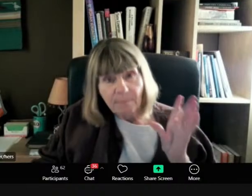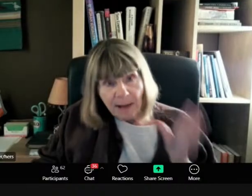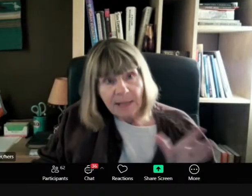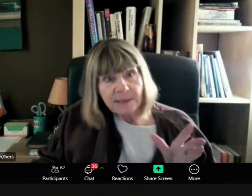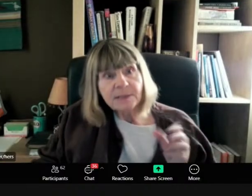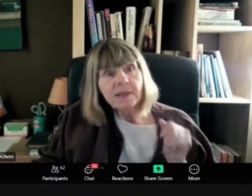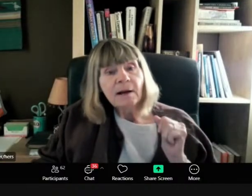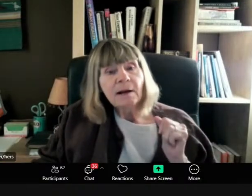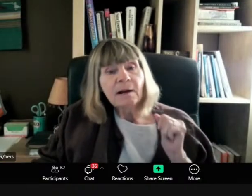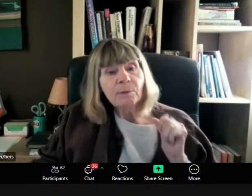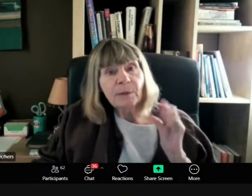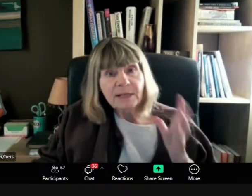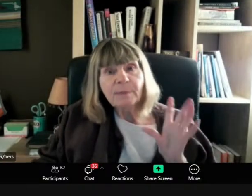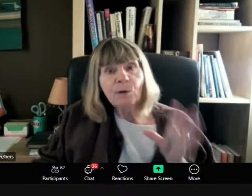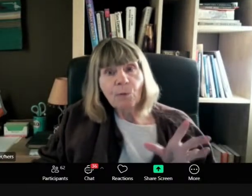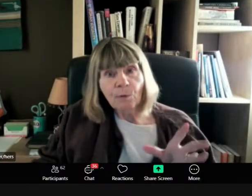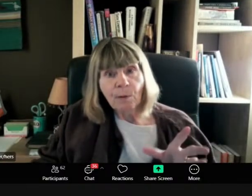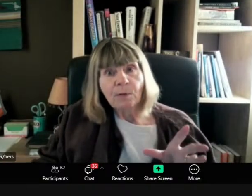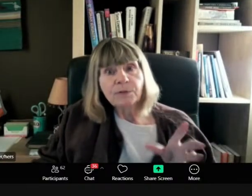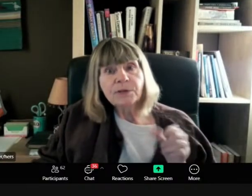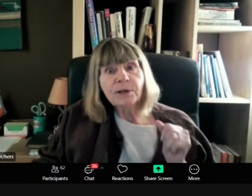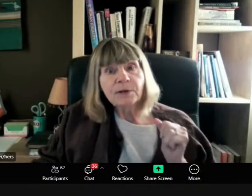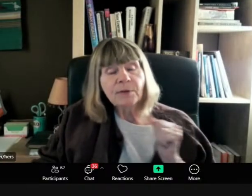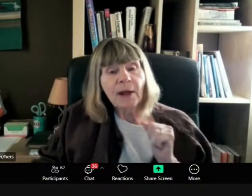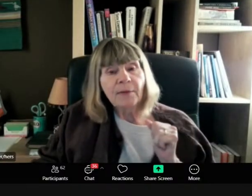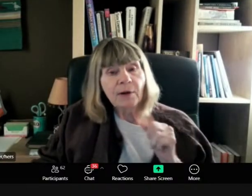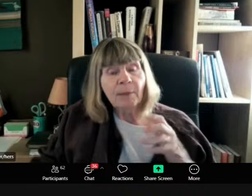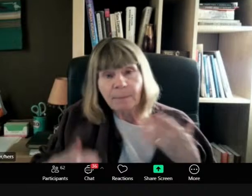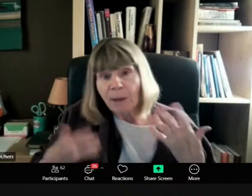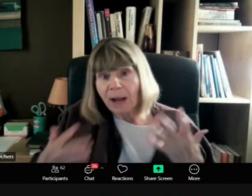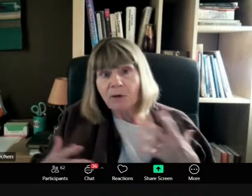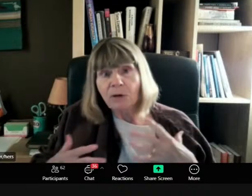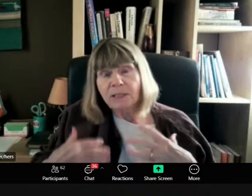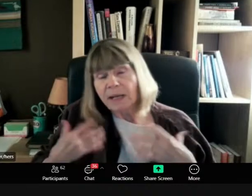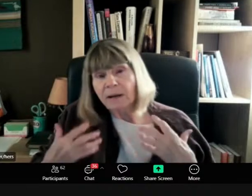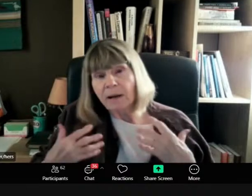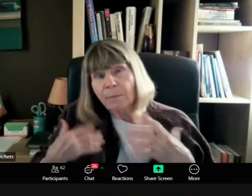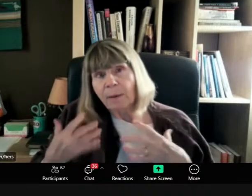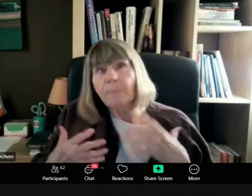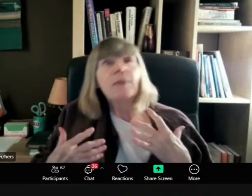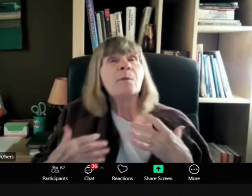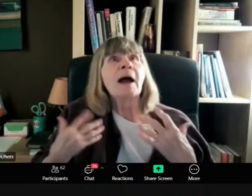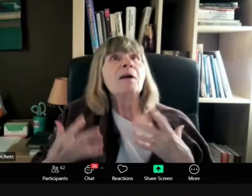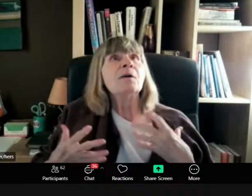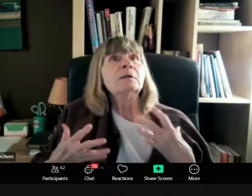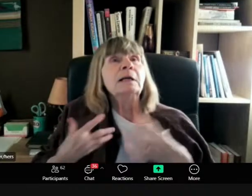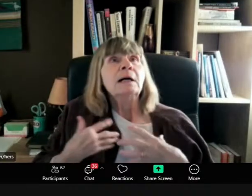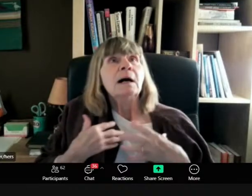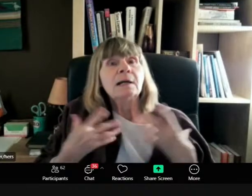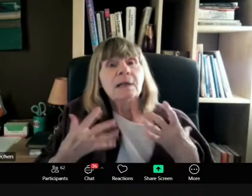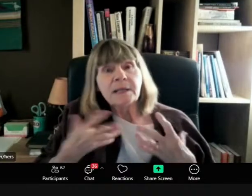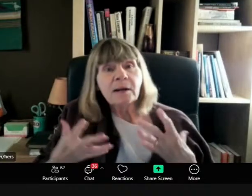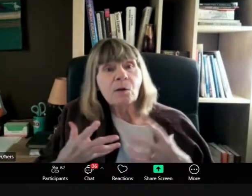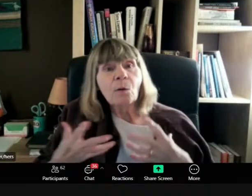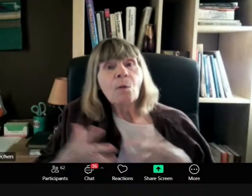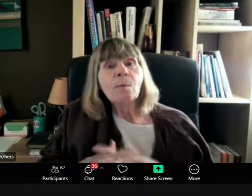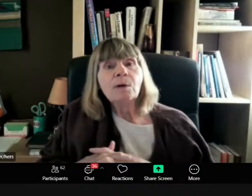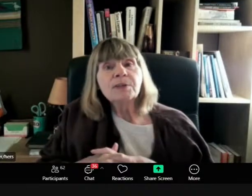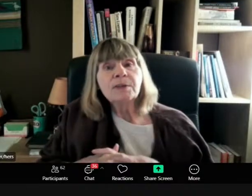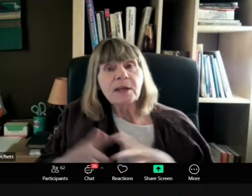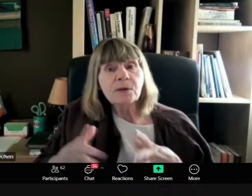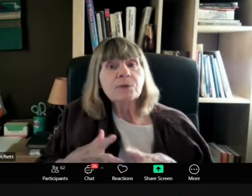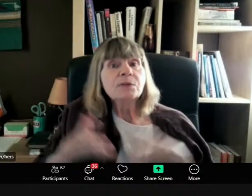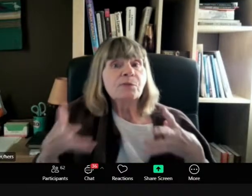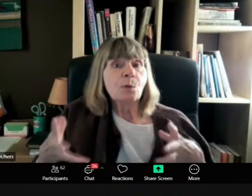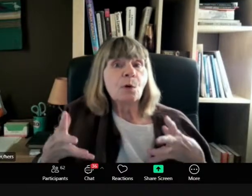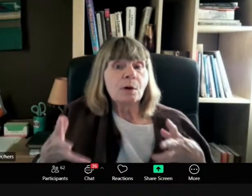recommend replacement hormones, and there are many bioidentical their bio identical hormones